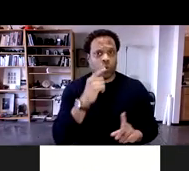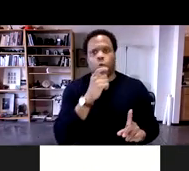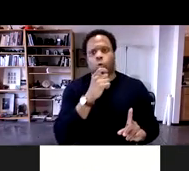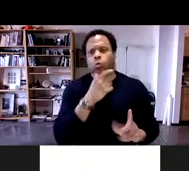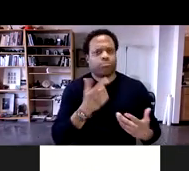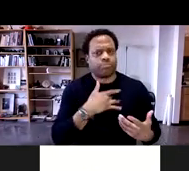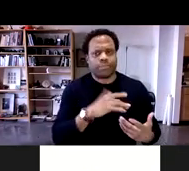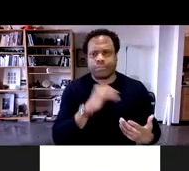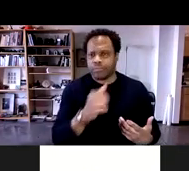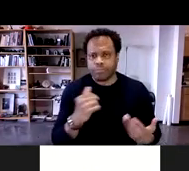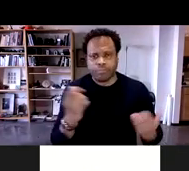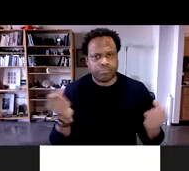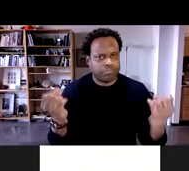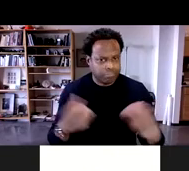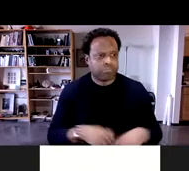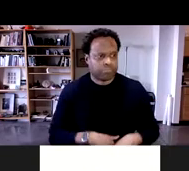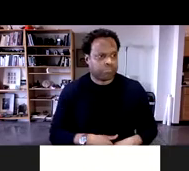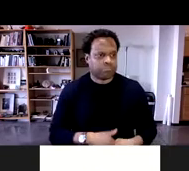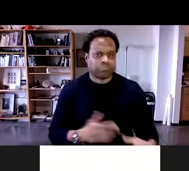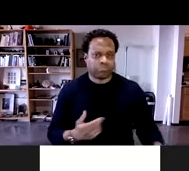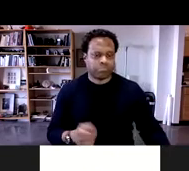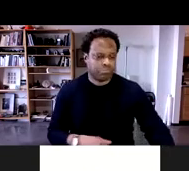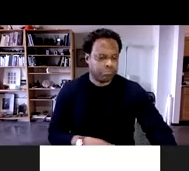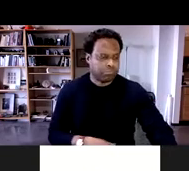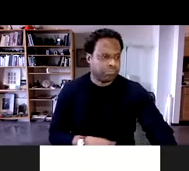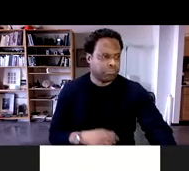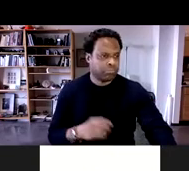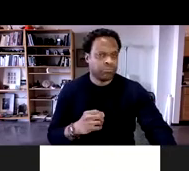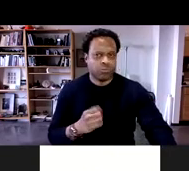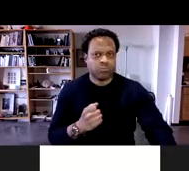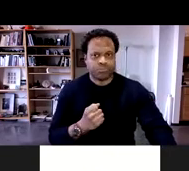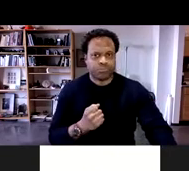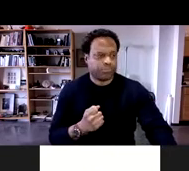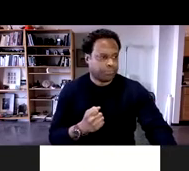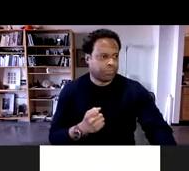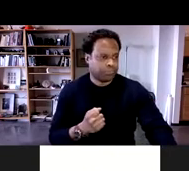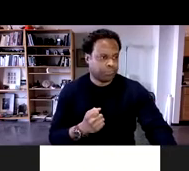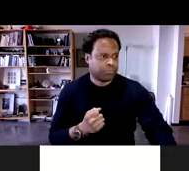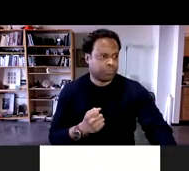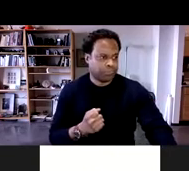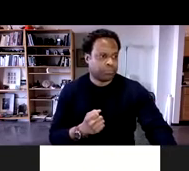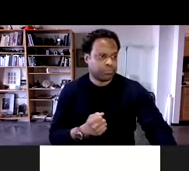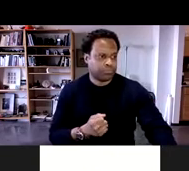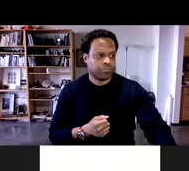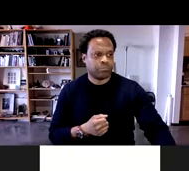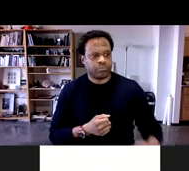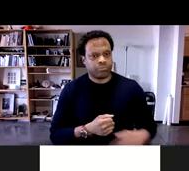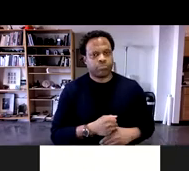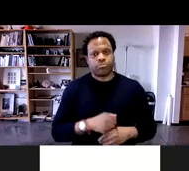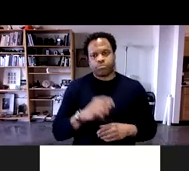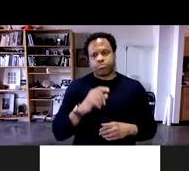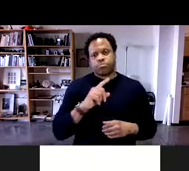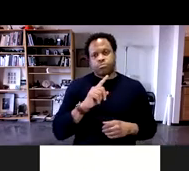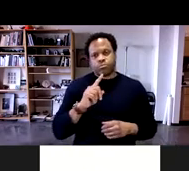like I said, on your personal laptop or something. So this is if a person does not use sign language, but they need to have